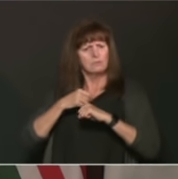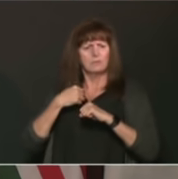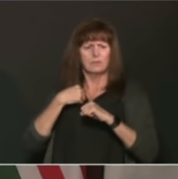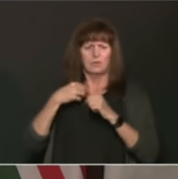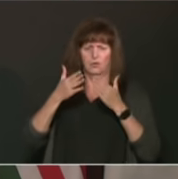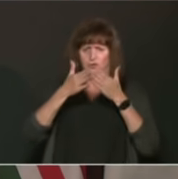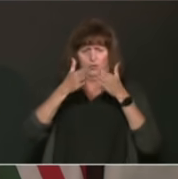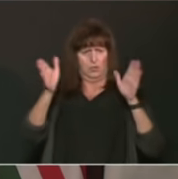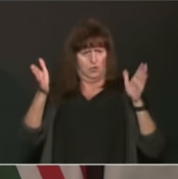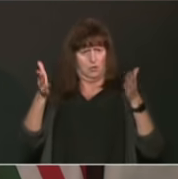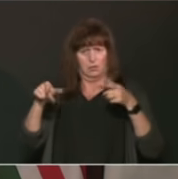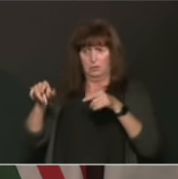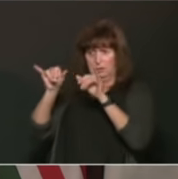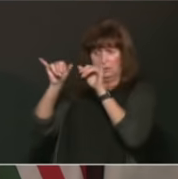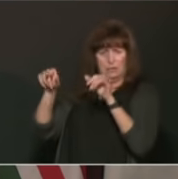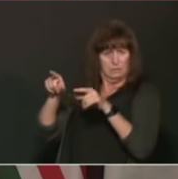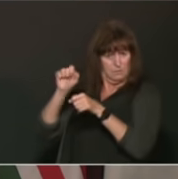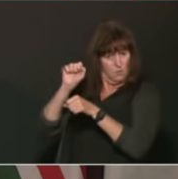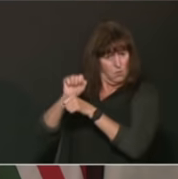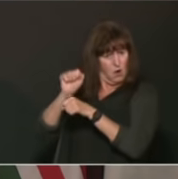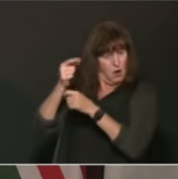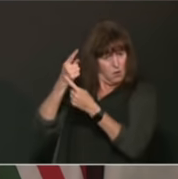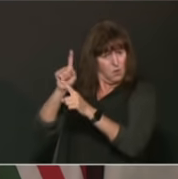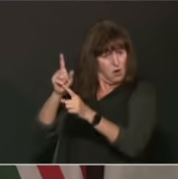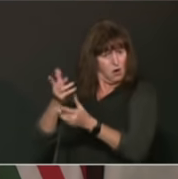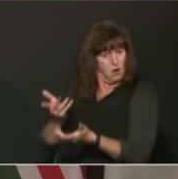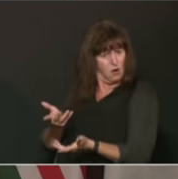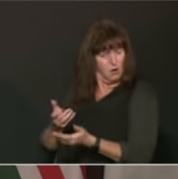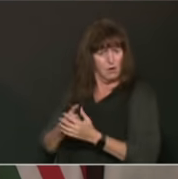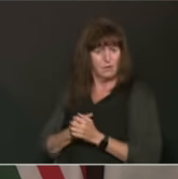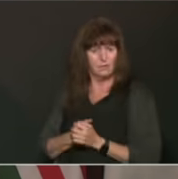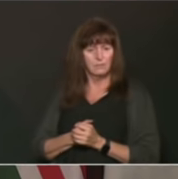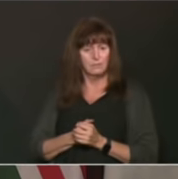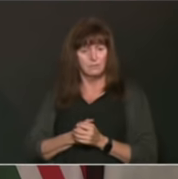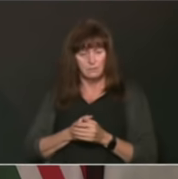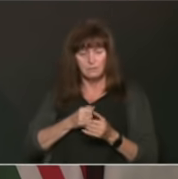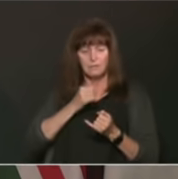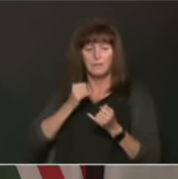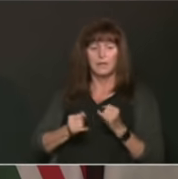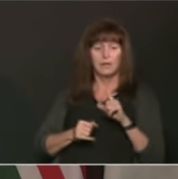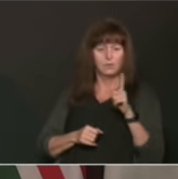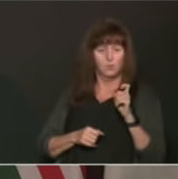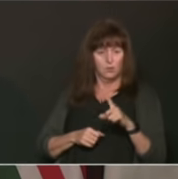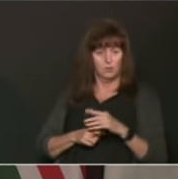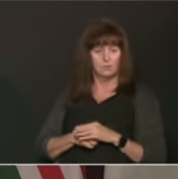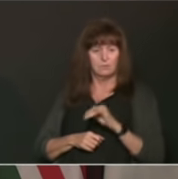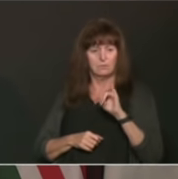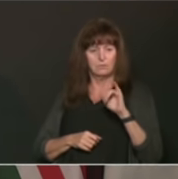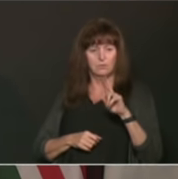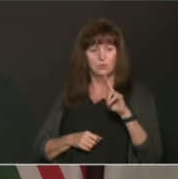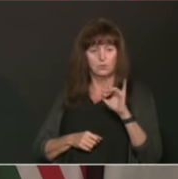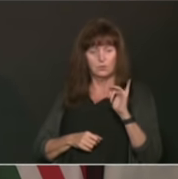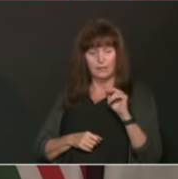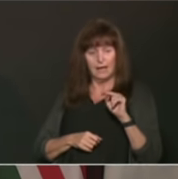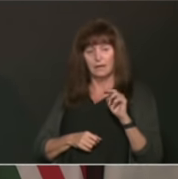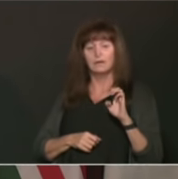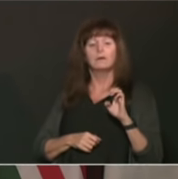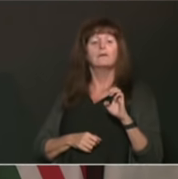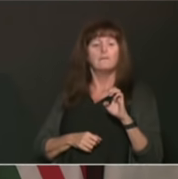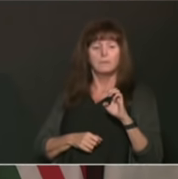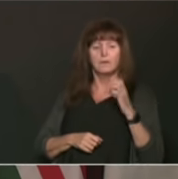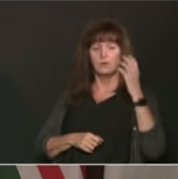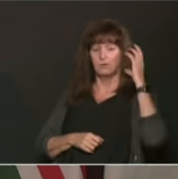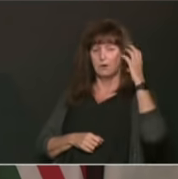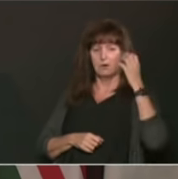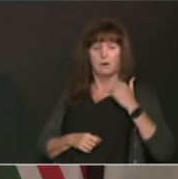question. Your final question comes from Julianne Lamarack with Radio Canada. Please go ahead. Oui,